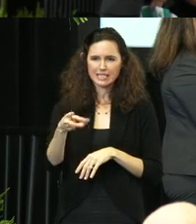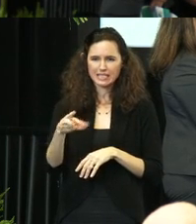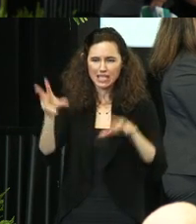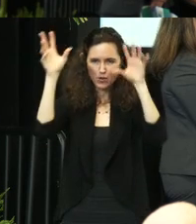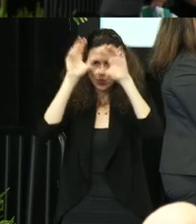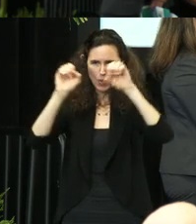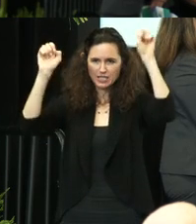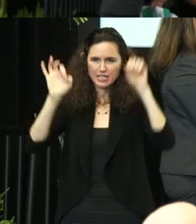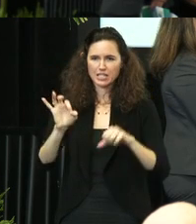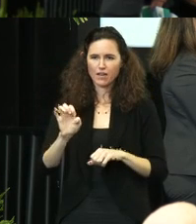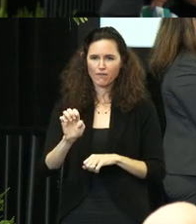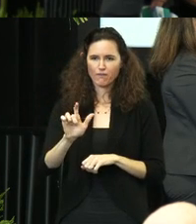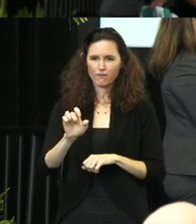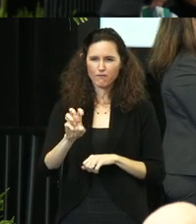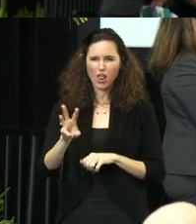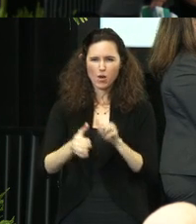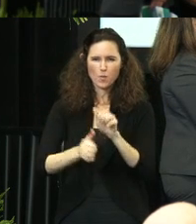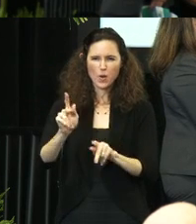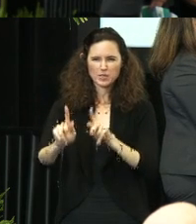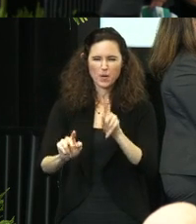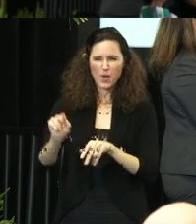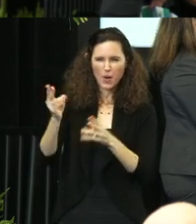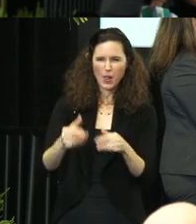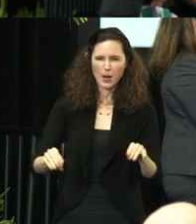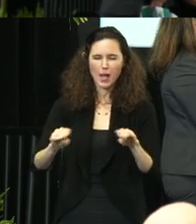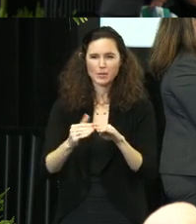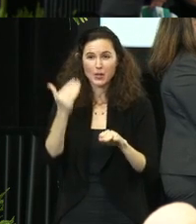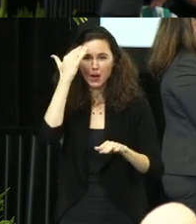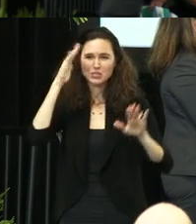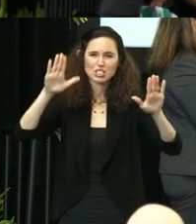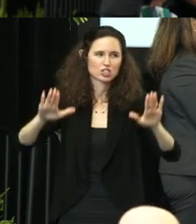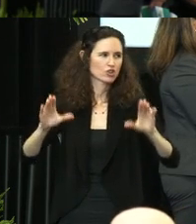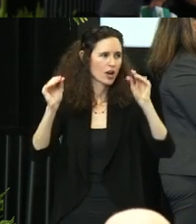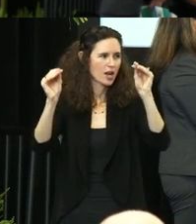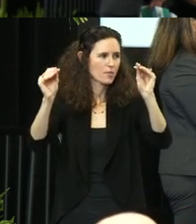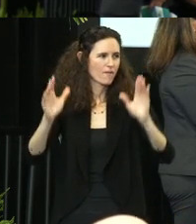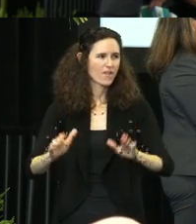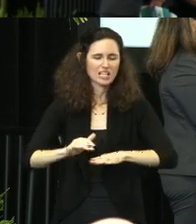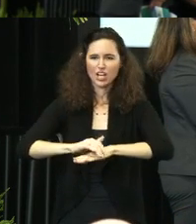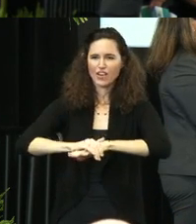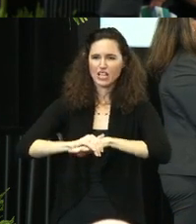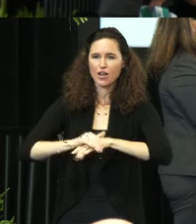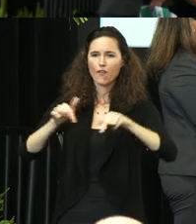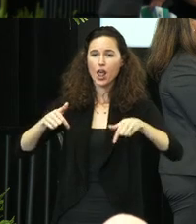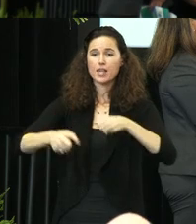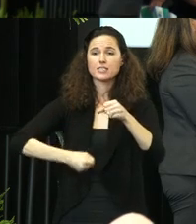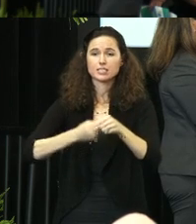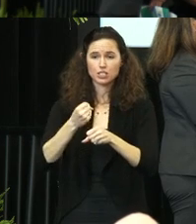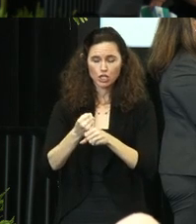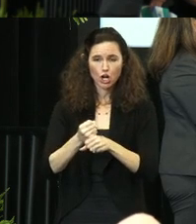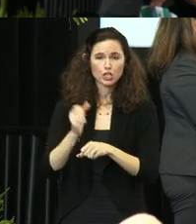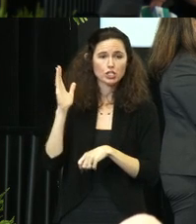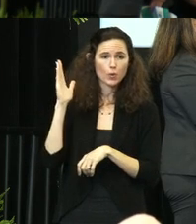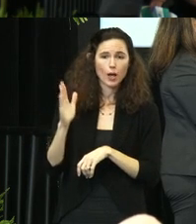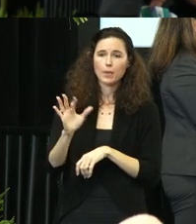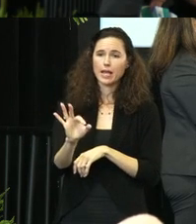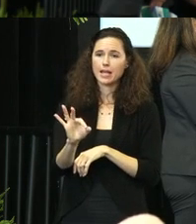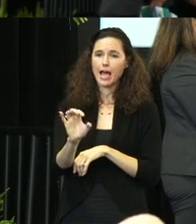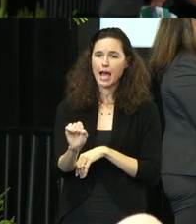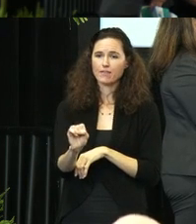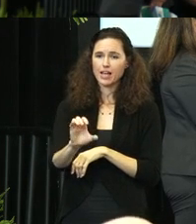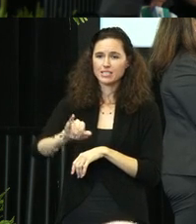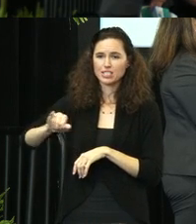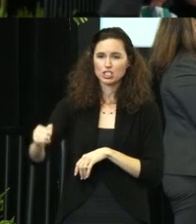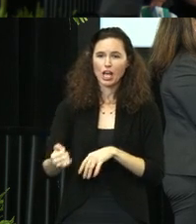Fellow. Most of you at North Campus know her as an extraordinary professor of English, but for this year, she will be the